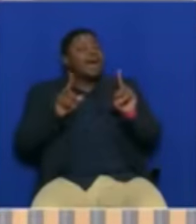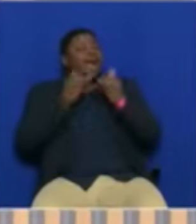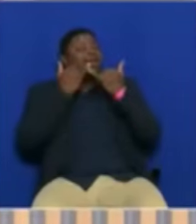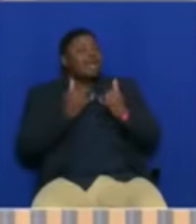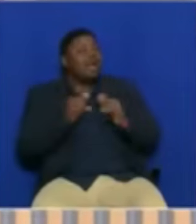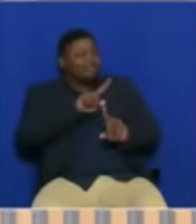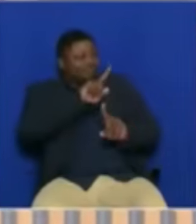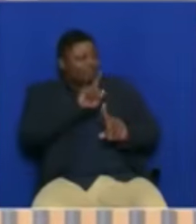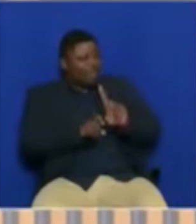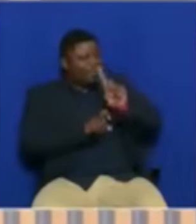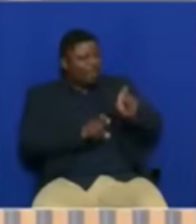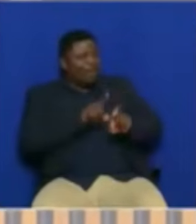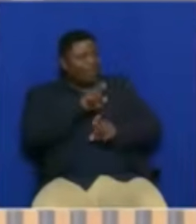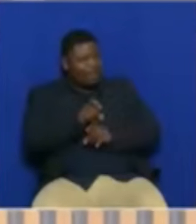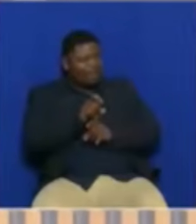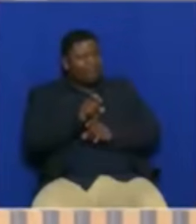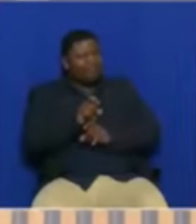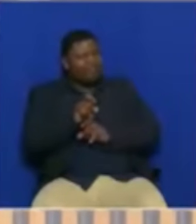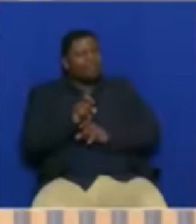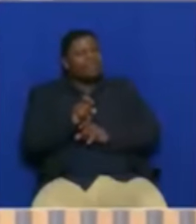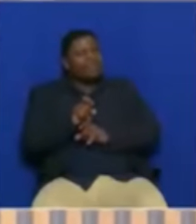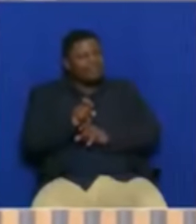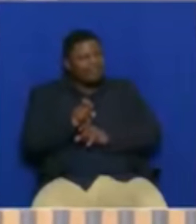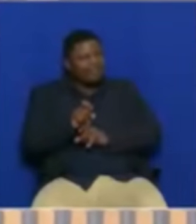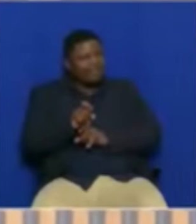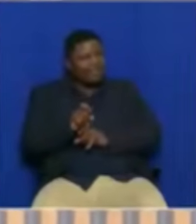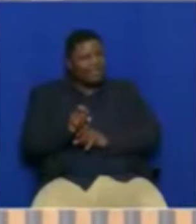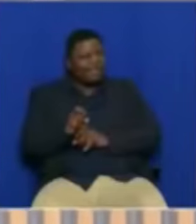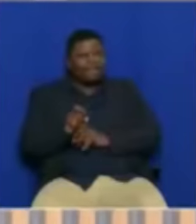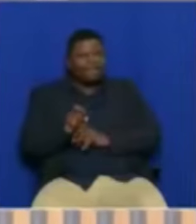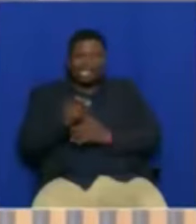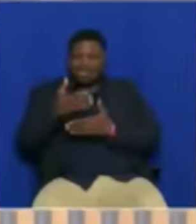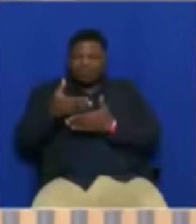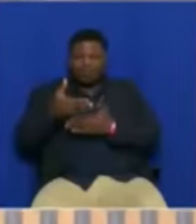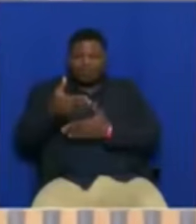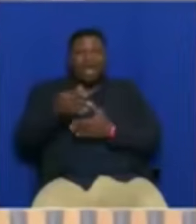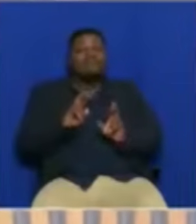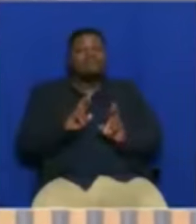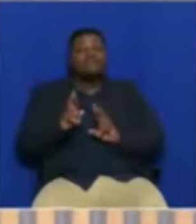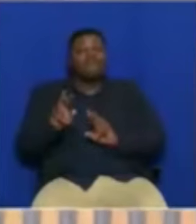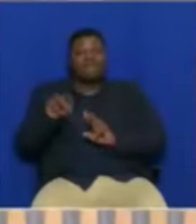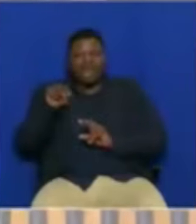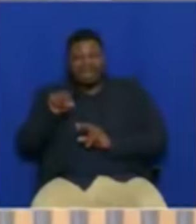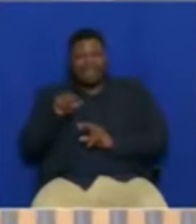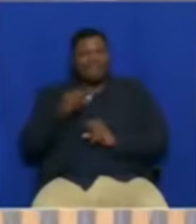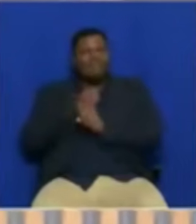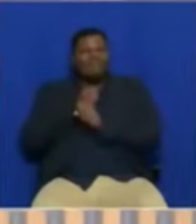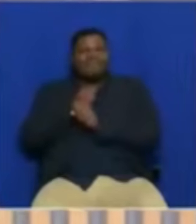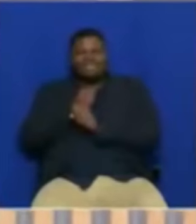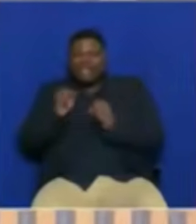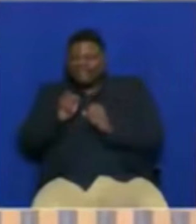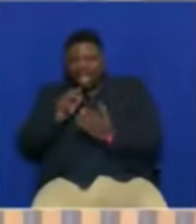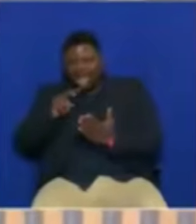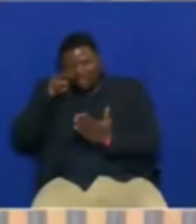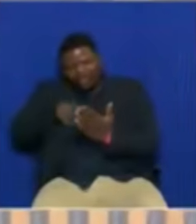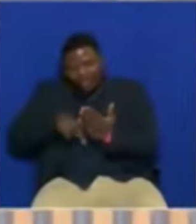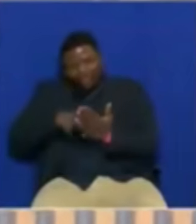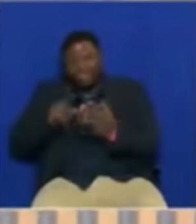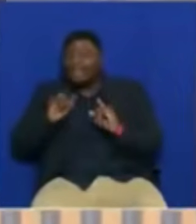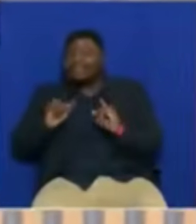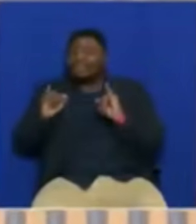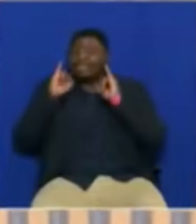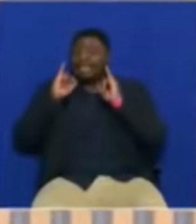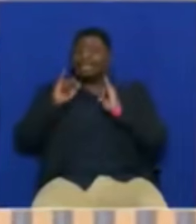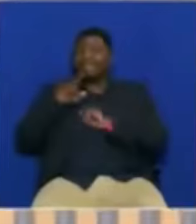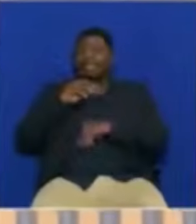say you never saw the referral, that creates a serious problem. It actually buttresses the point